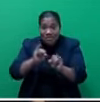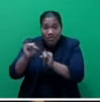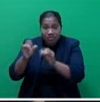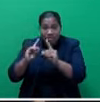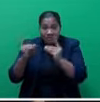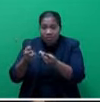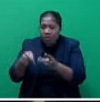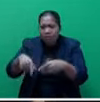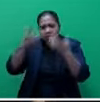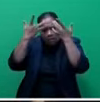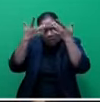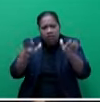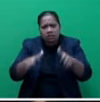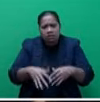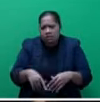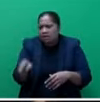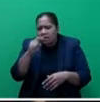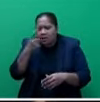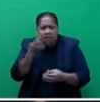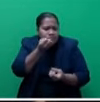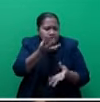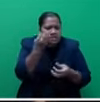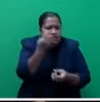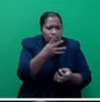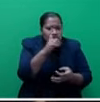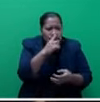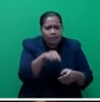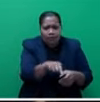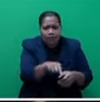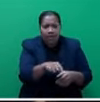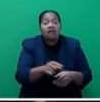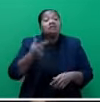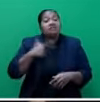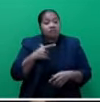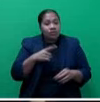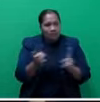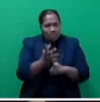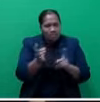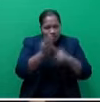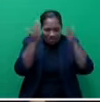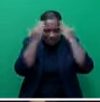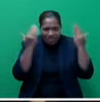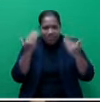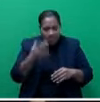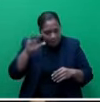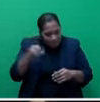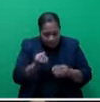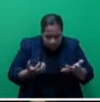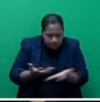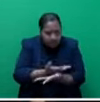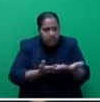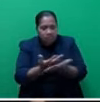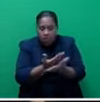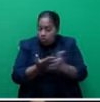proper information to people, and that is why it is important, Mr. Speaker, that we have some discussion through these committees so